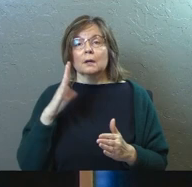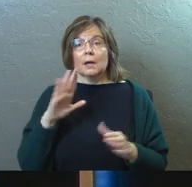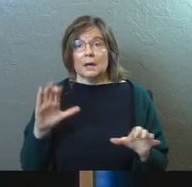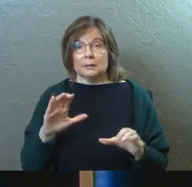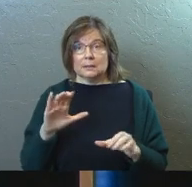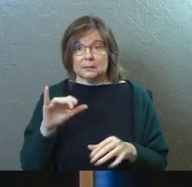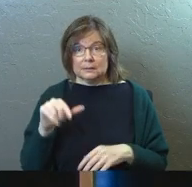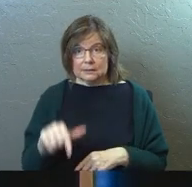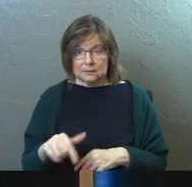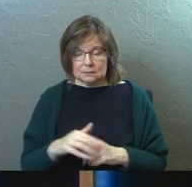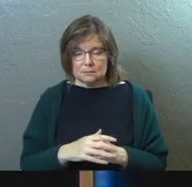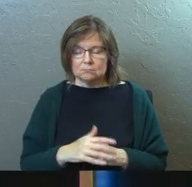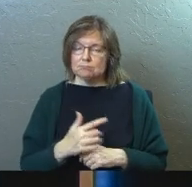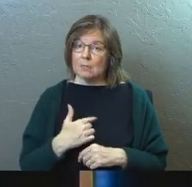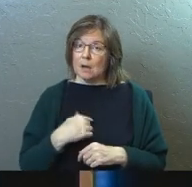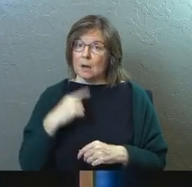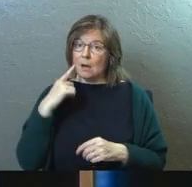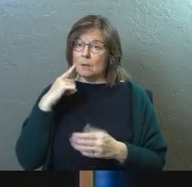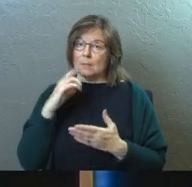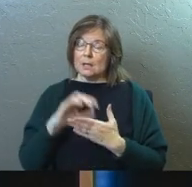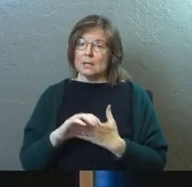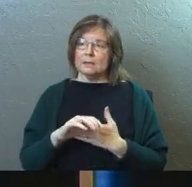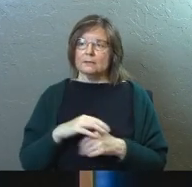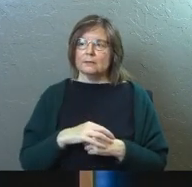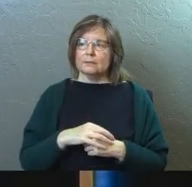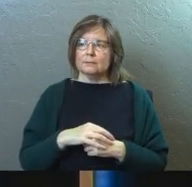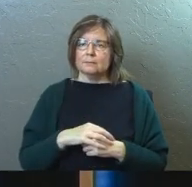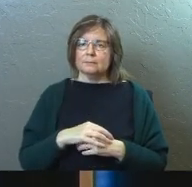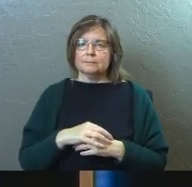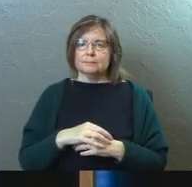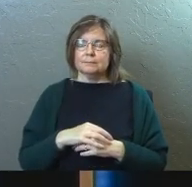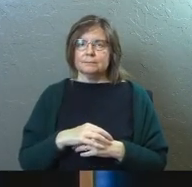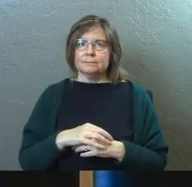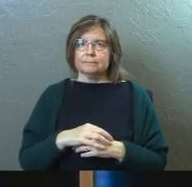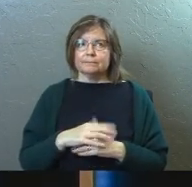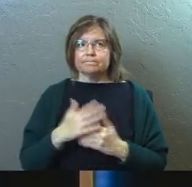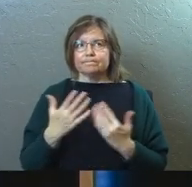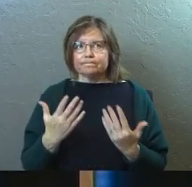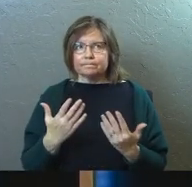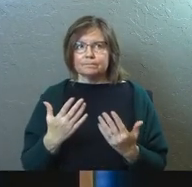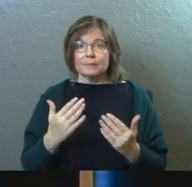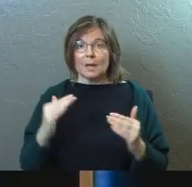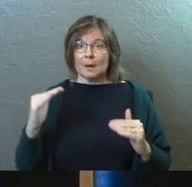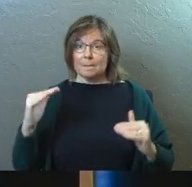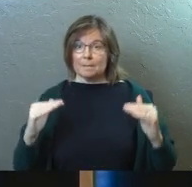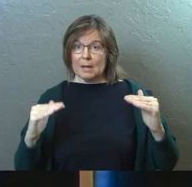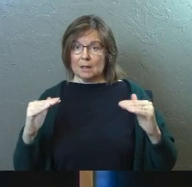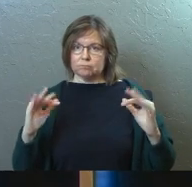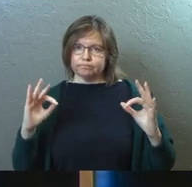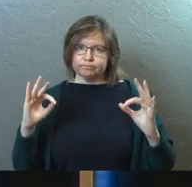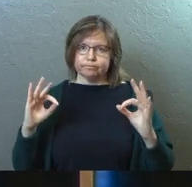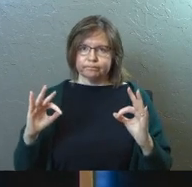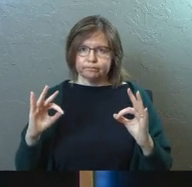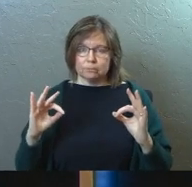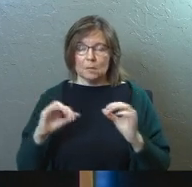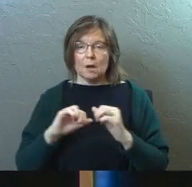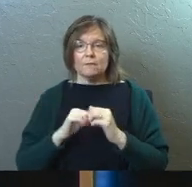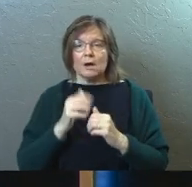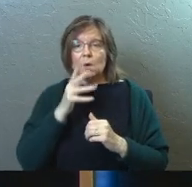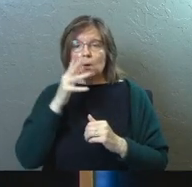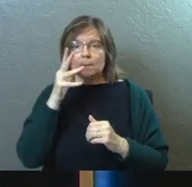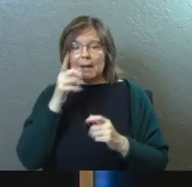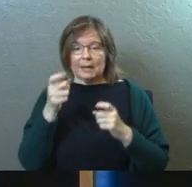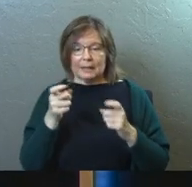God does this, I believe, is the perfect balance of how a parent handles a moment